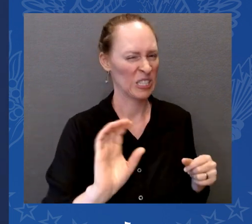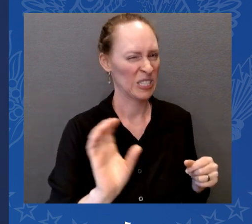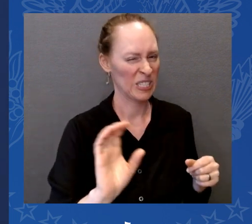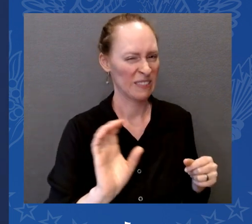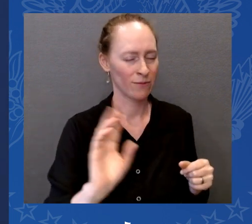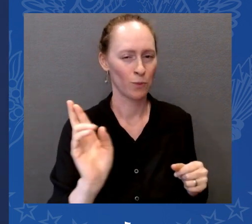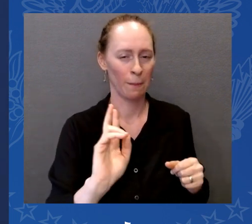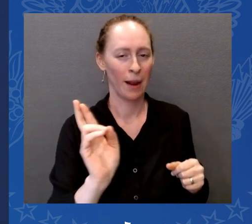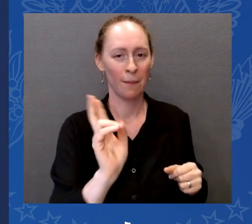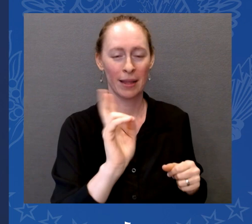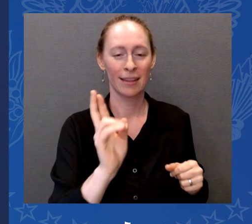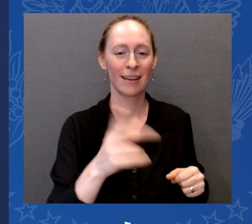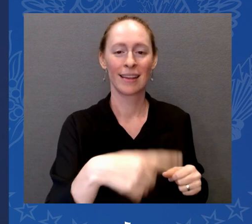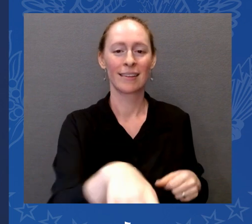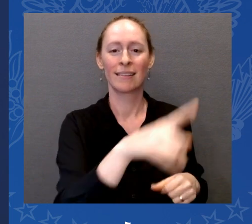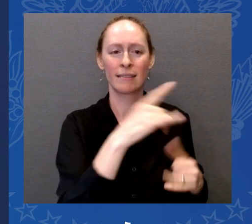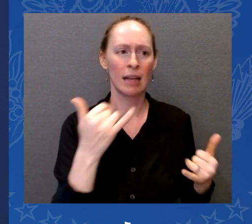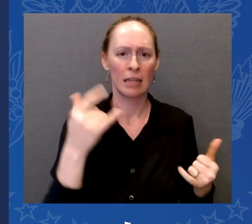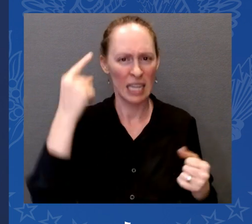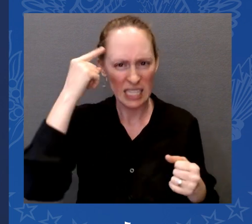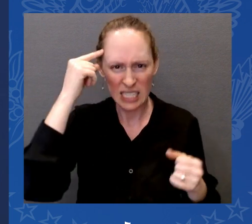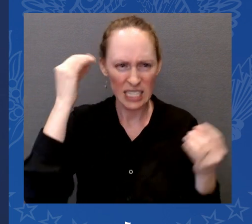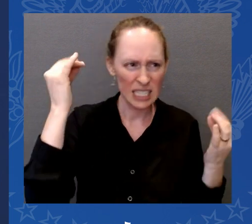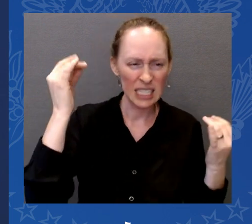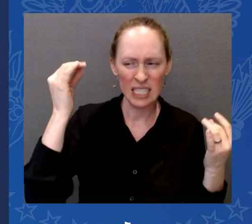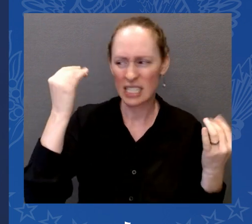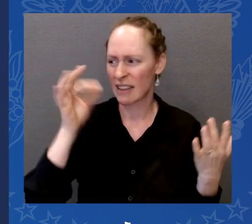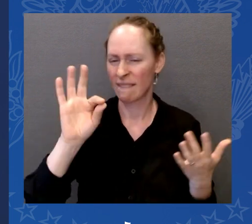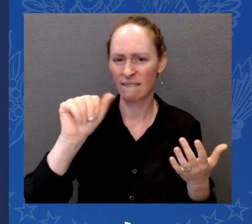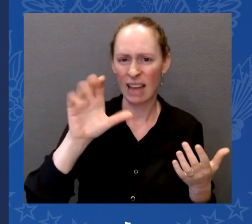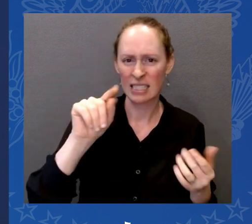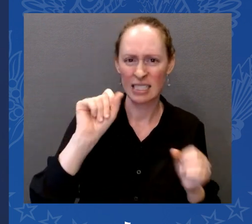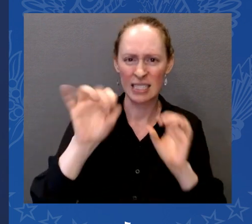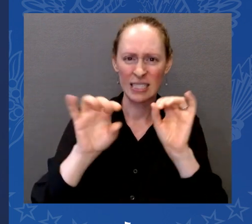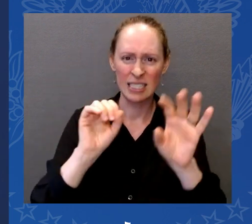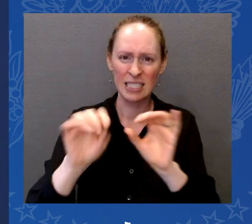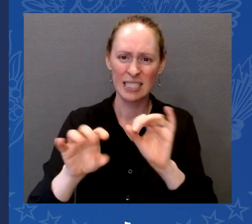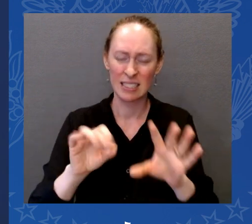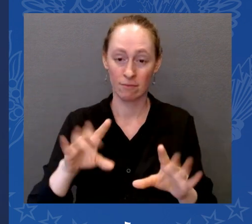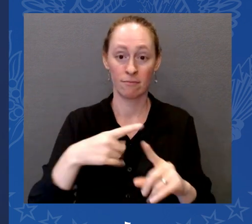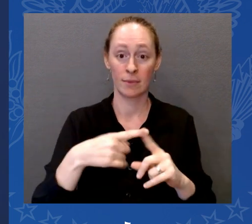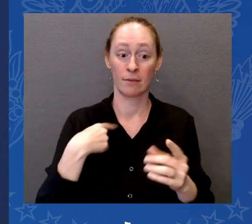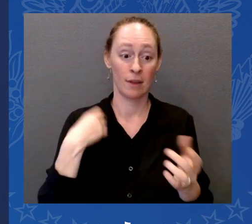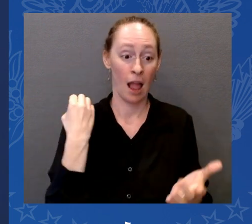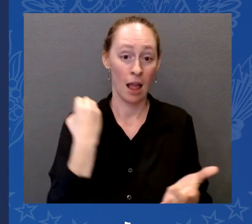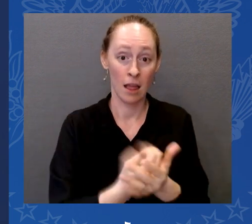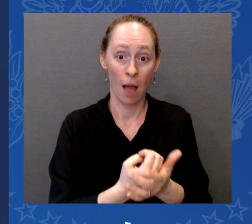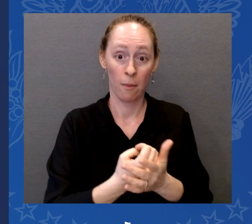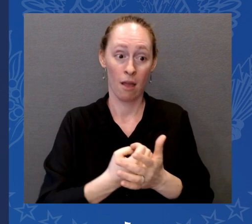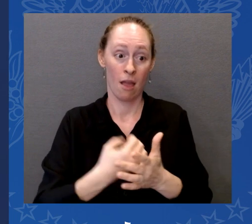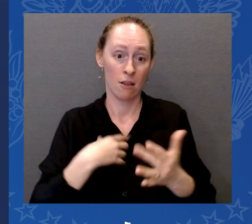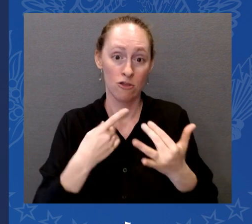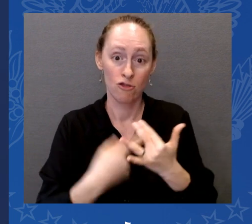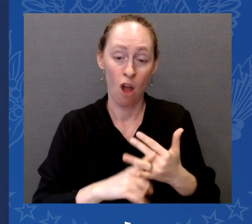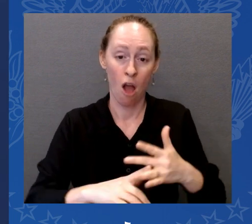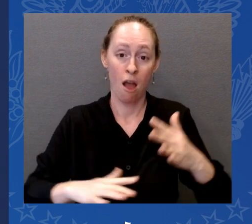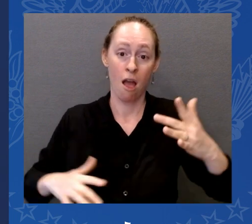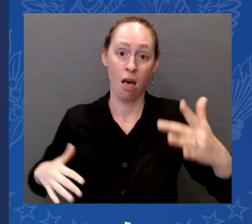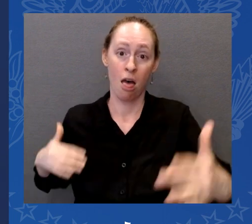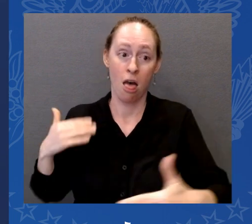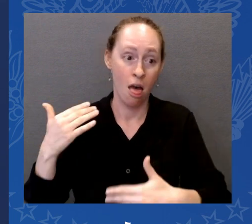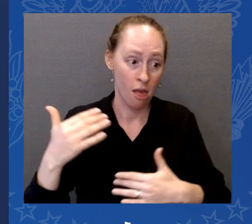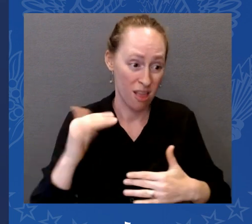in ruins. My predecessor was the first president since Herbert Hoover, not a joke, to lose jobs in the entirety